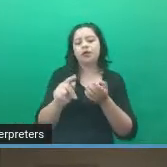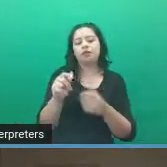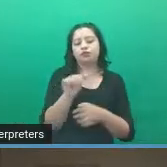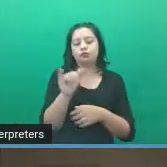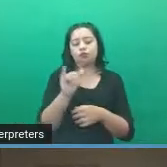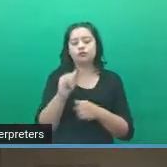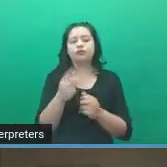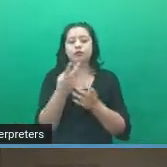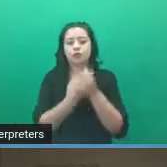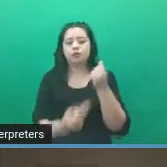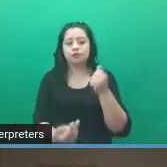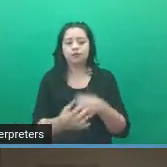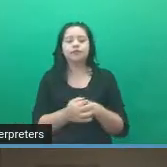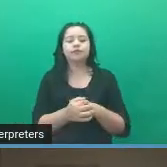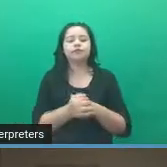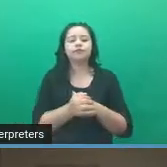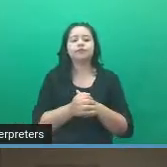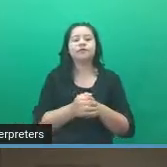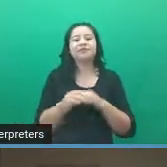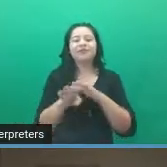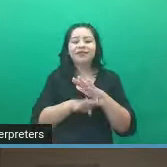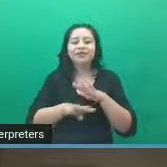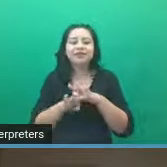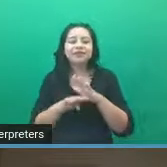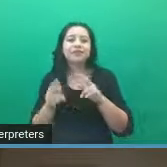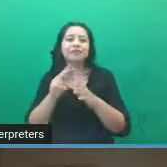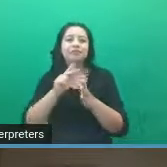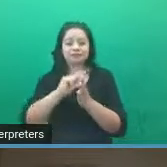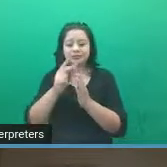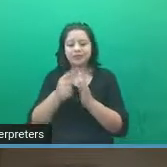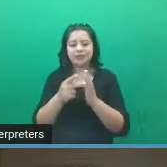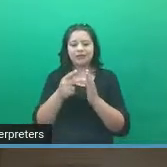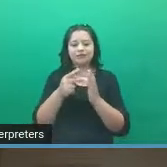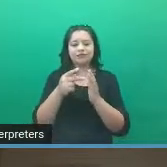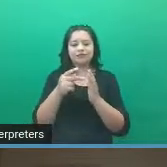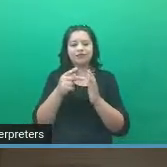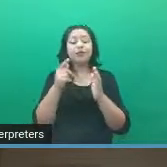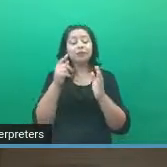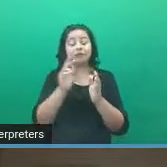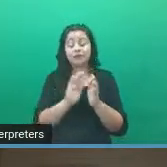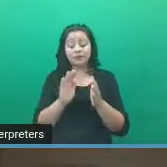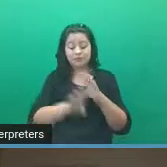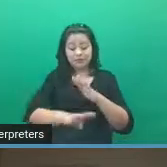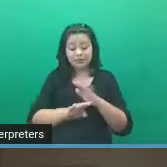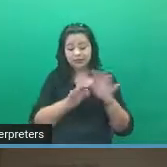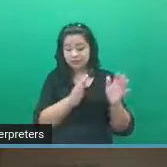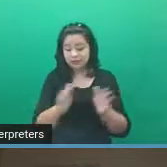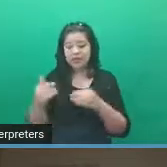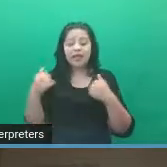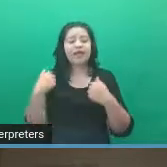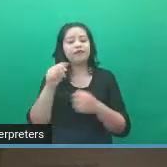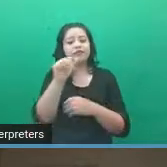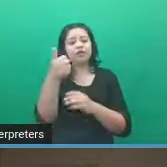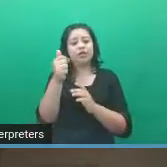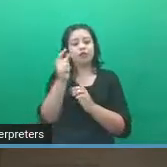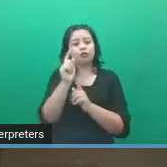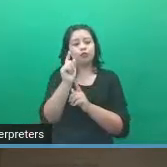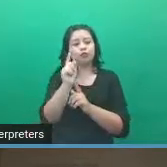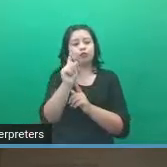good surveys. The basic plan is limited, basic, 10 questions, only limited to 100